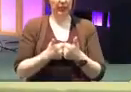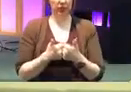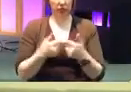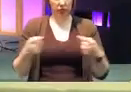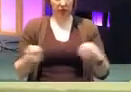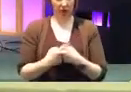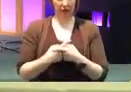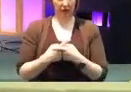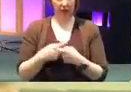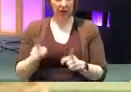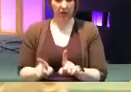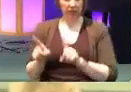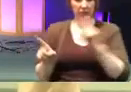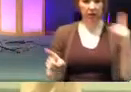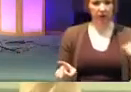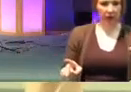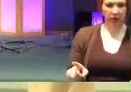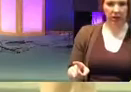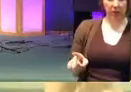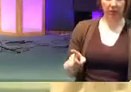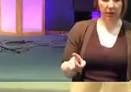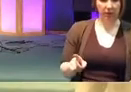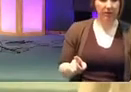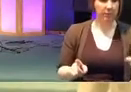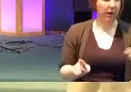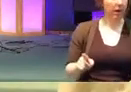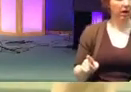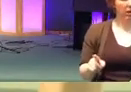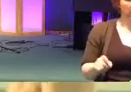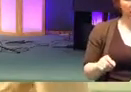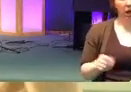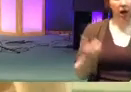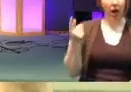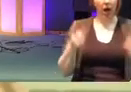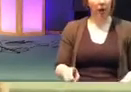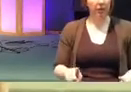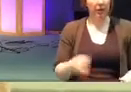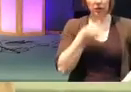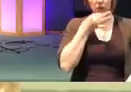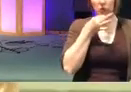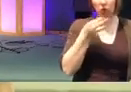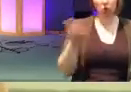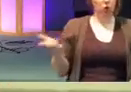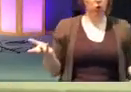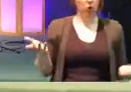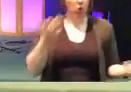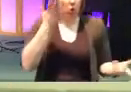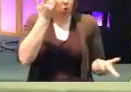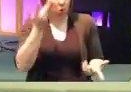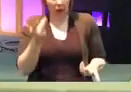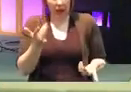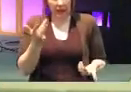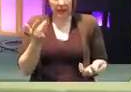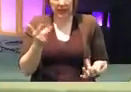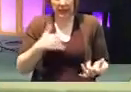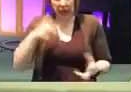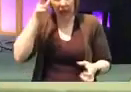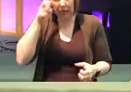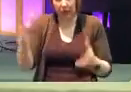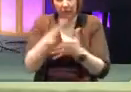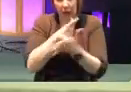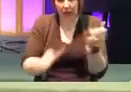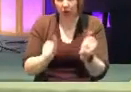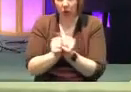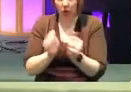take another step back, and we take another step back, and we take another step back. And pretty soon we wonder, boy, why is the enemy messing with my family? It's because we've